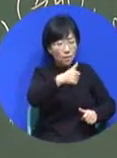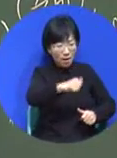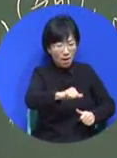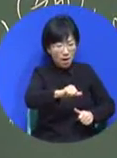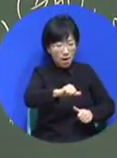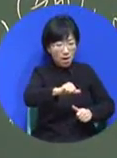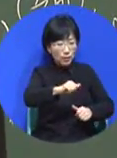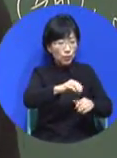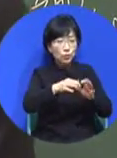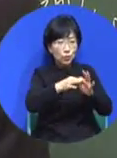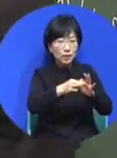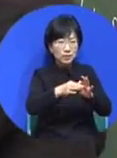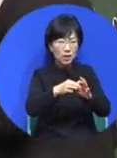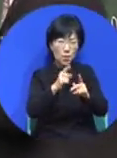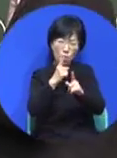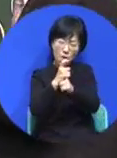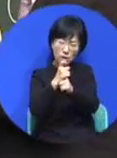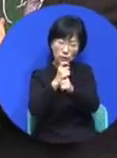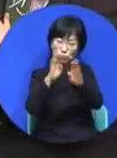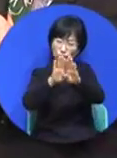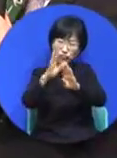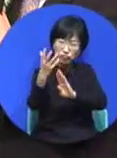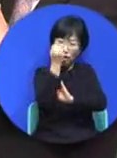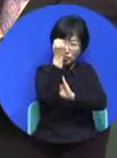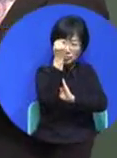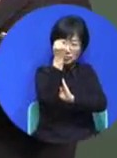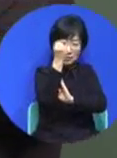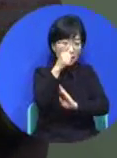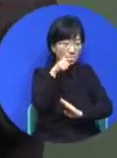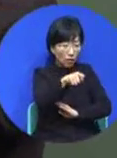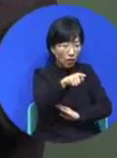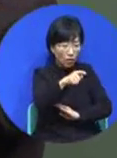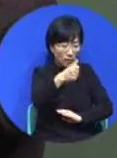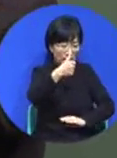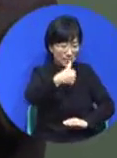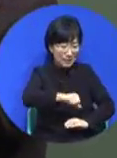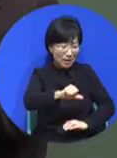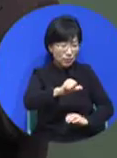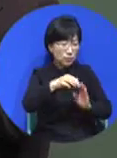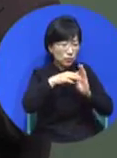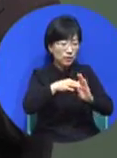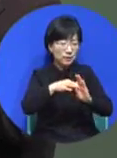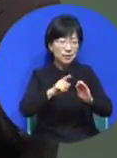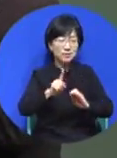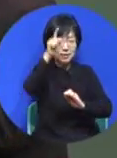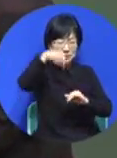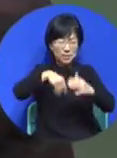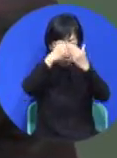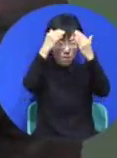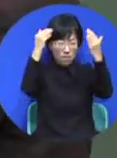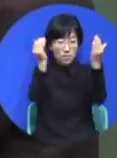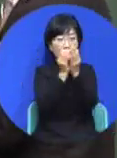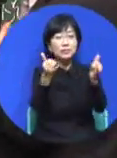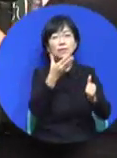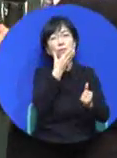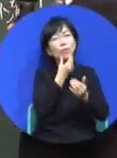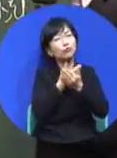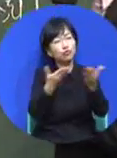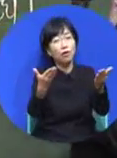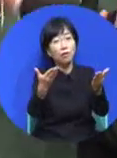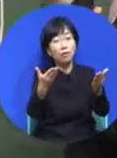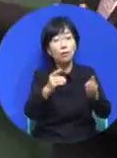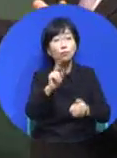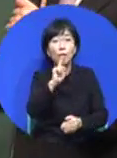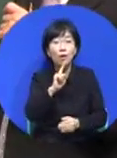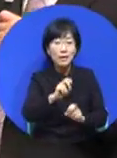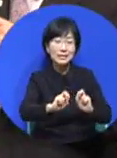take possession of the cities of your enemies. And through your offspring, all nations on earth will be blessed. Isn't